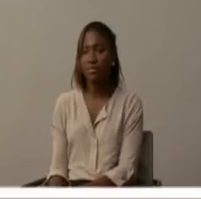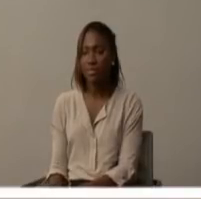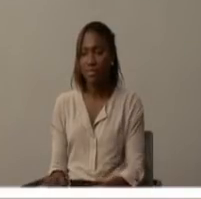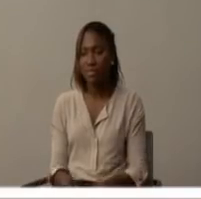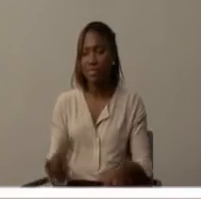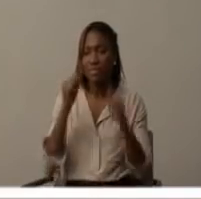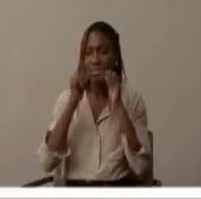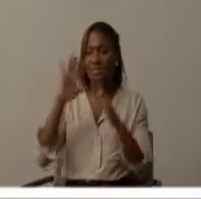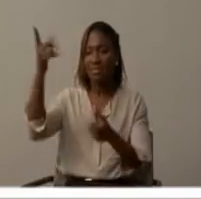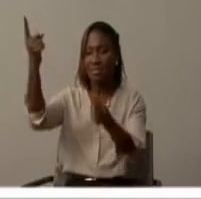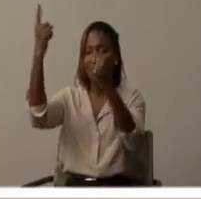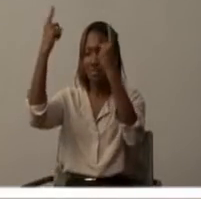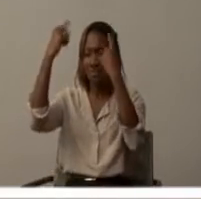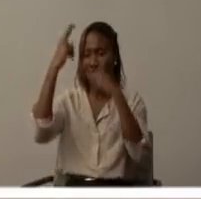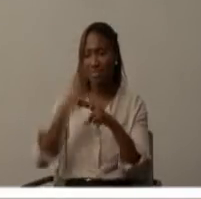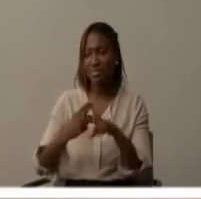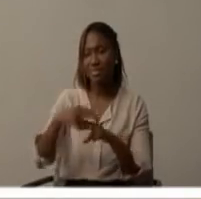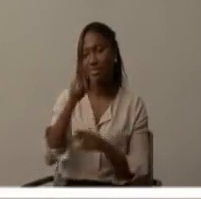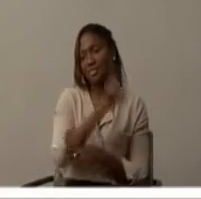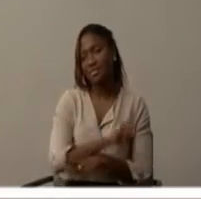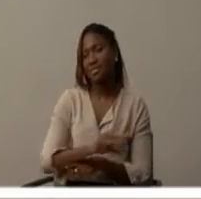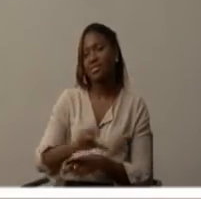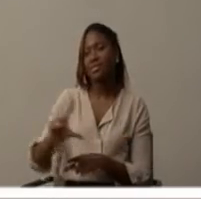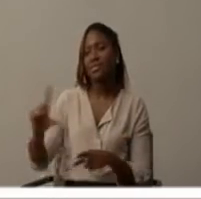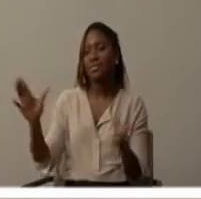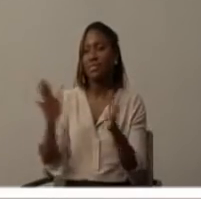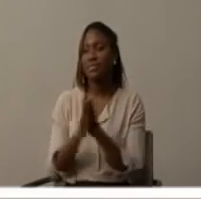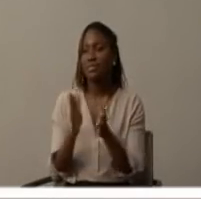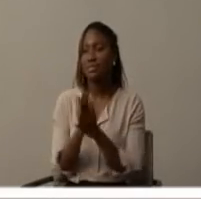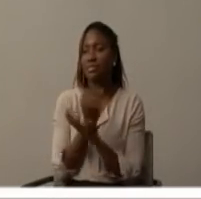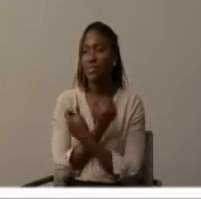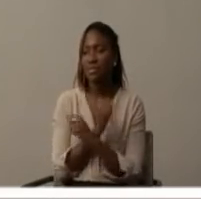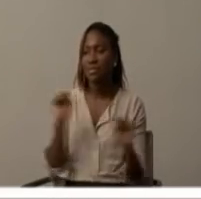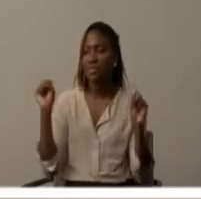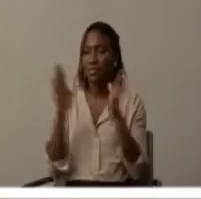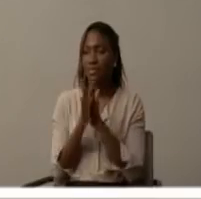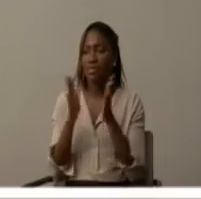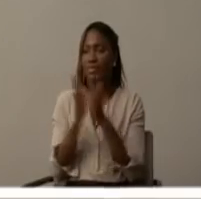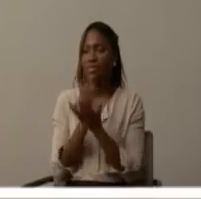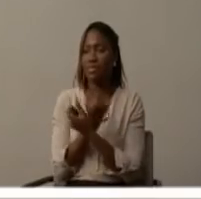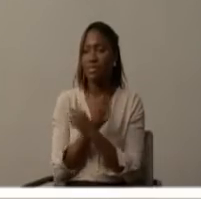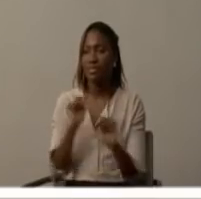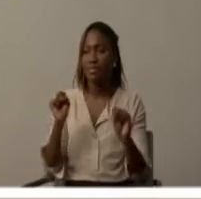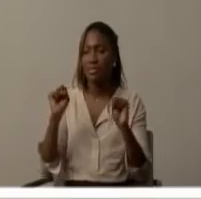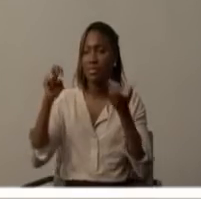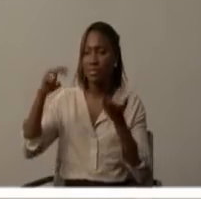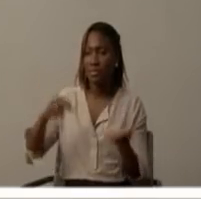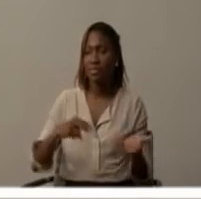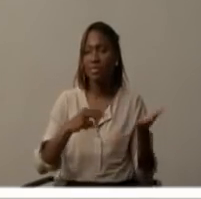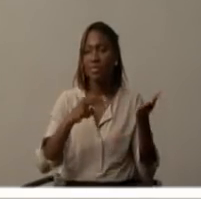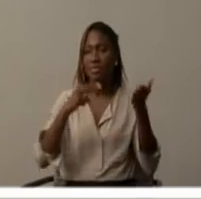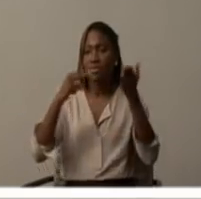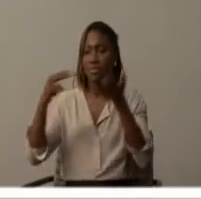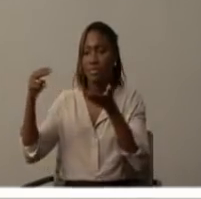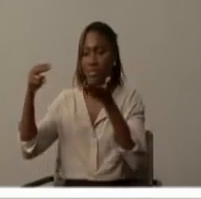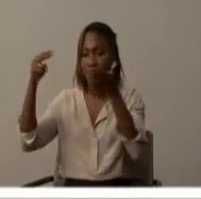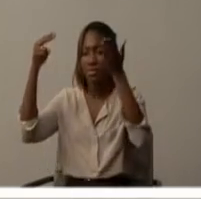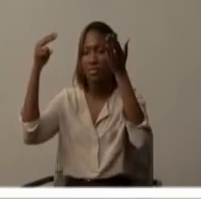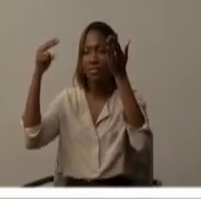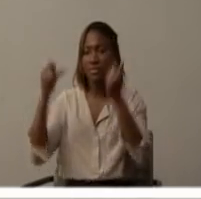Blessed is he who comes in the name of the Lord. Hosanna, Hosanna, in